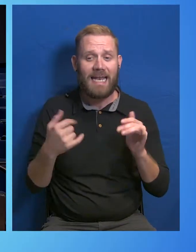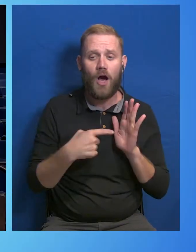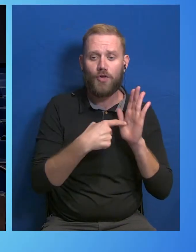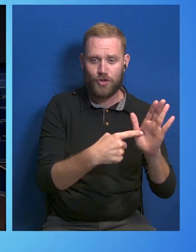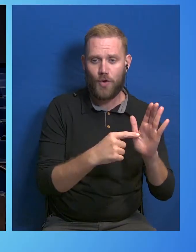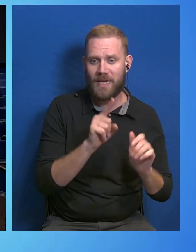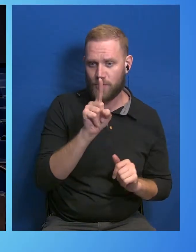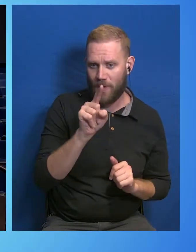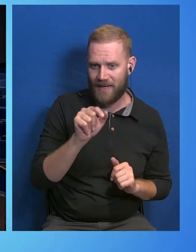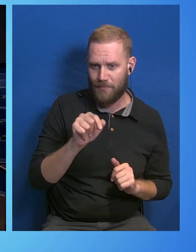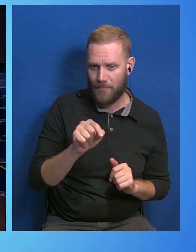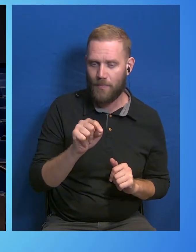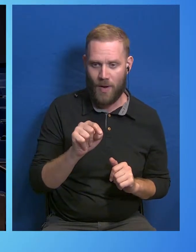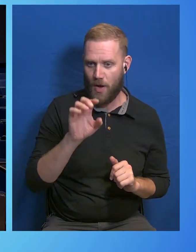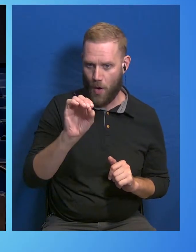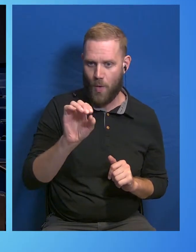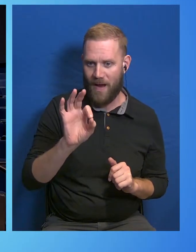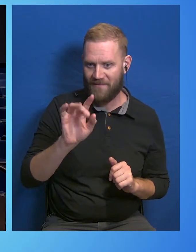1 FTE.